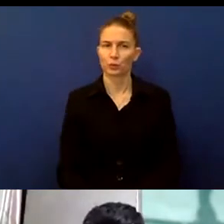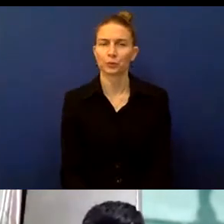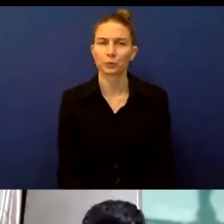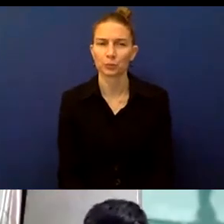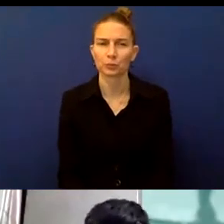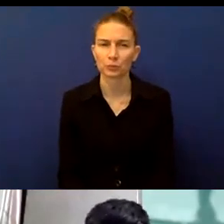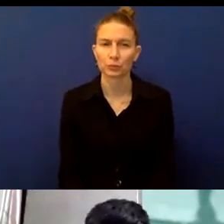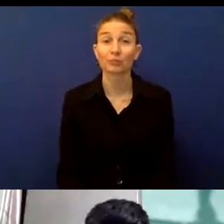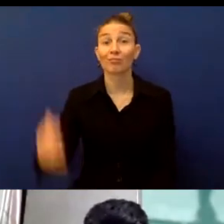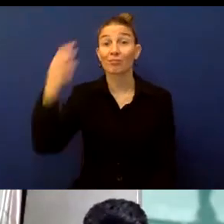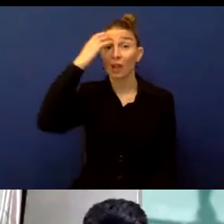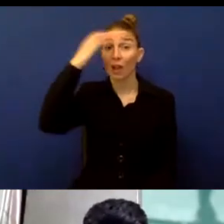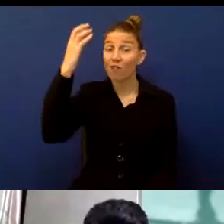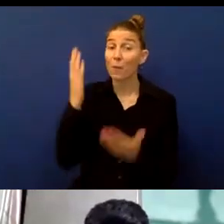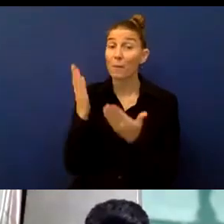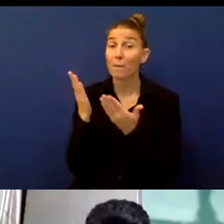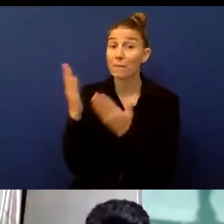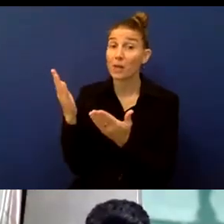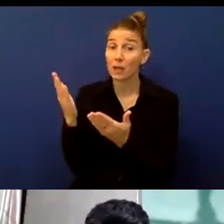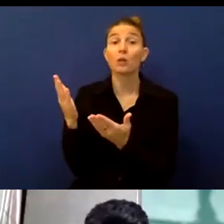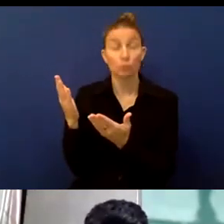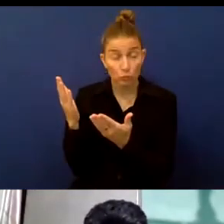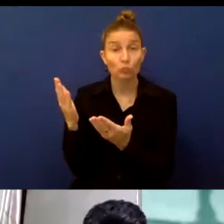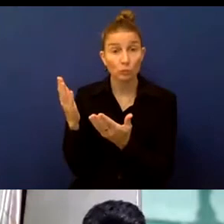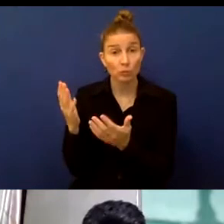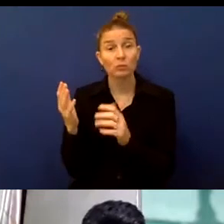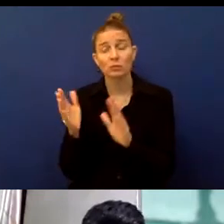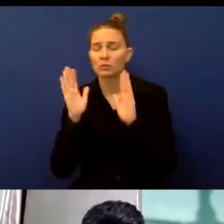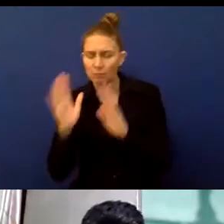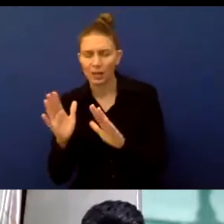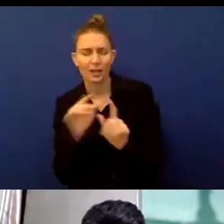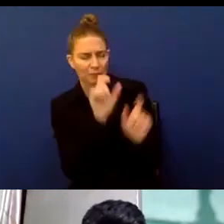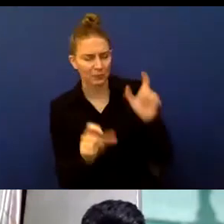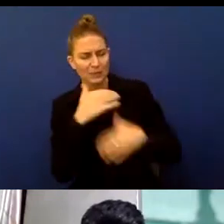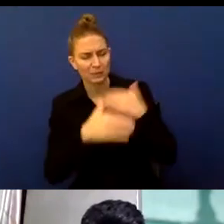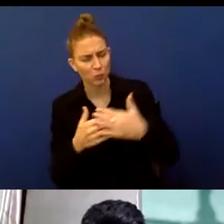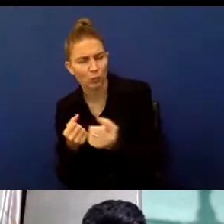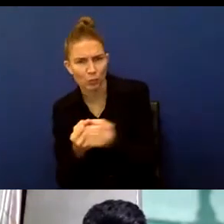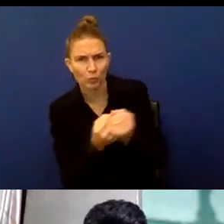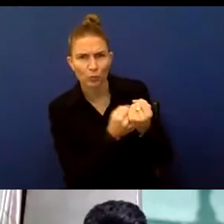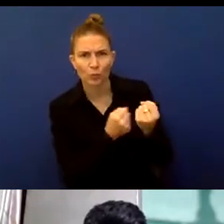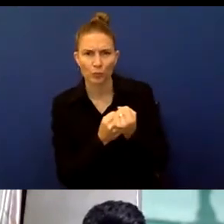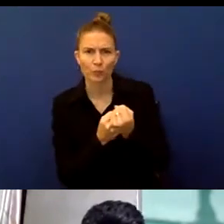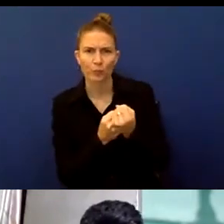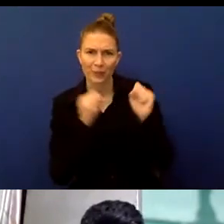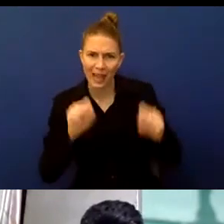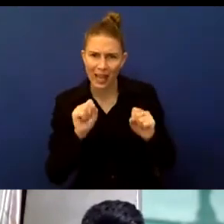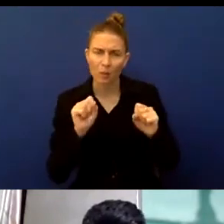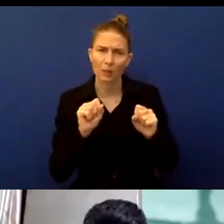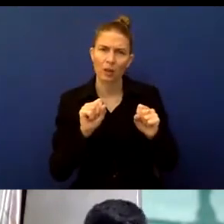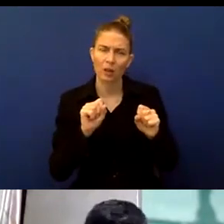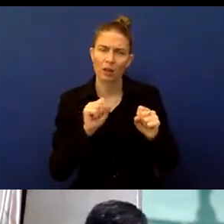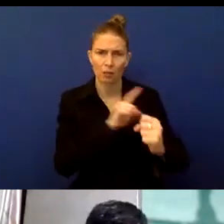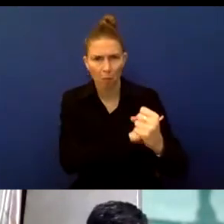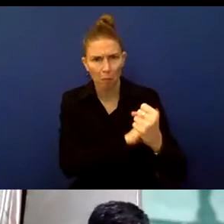the government can support persons with disabilities to build their capacity